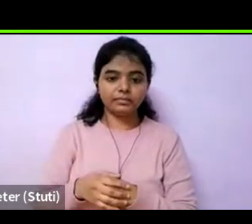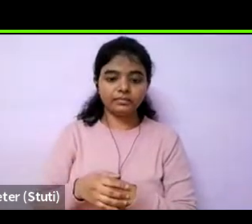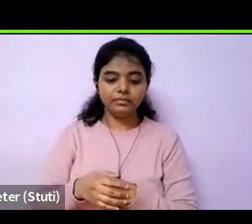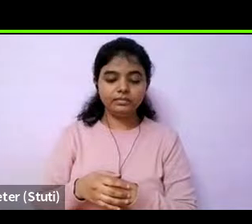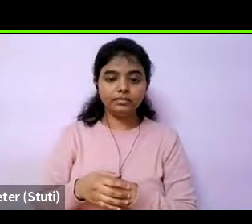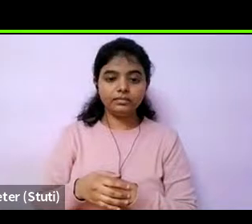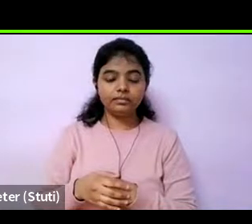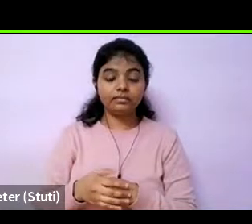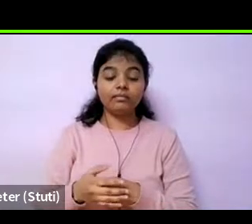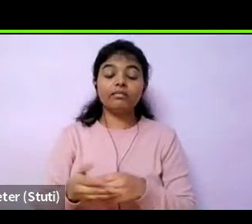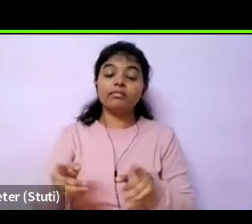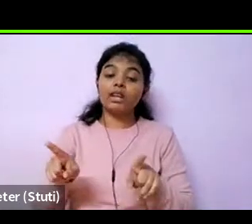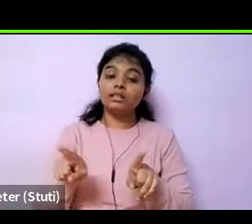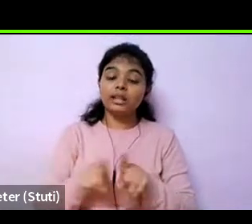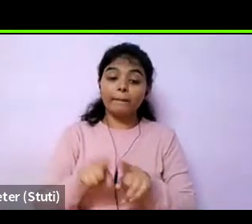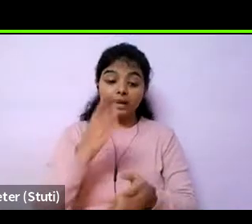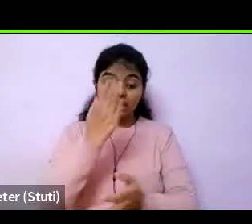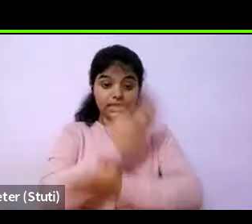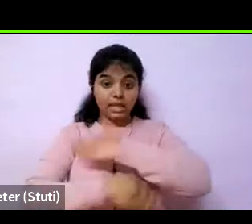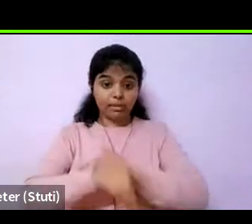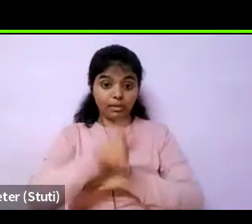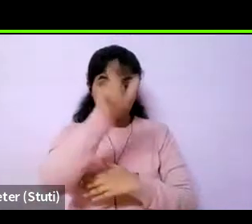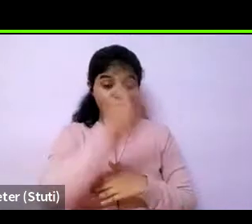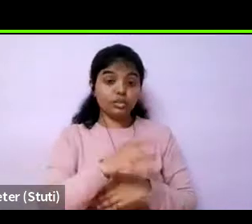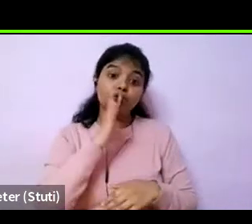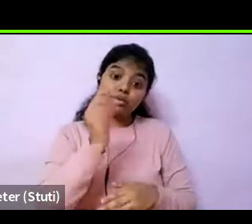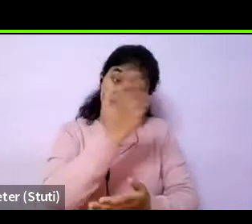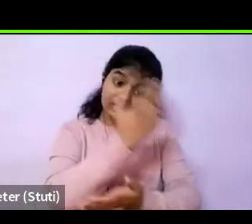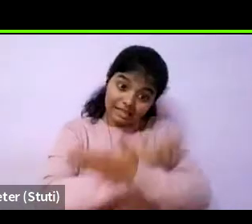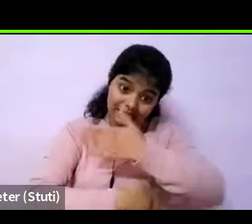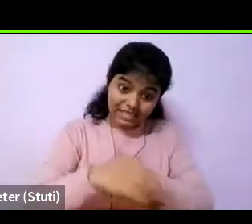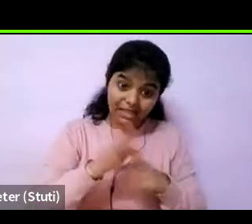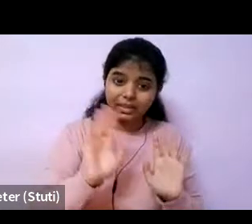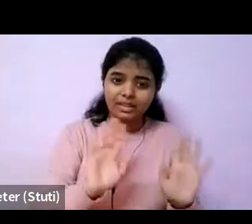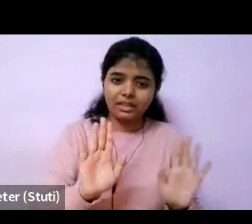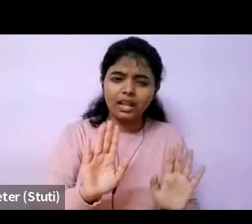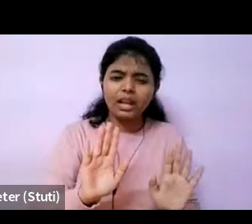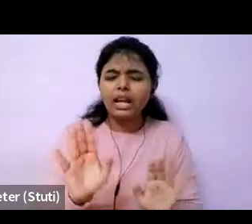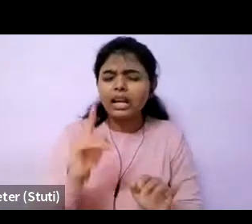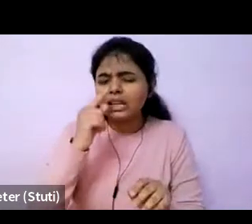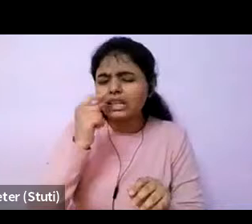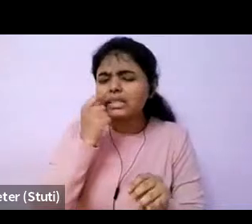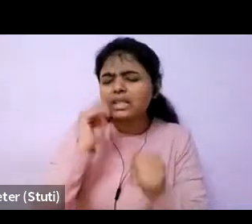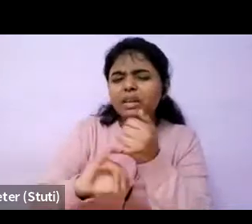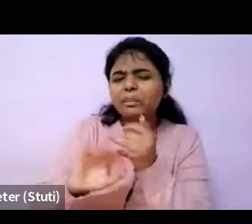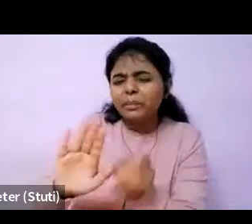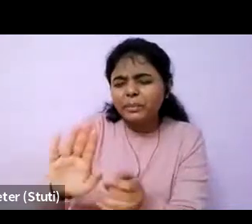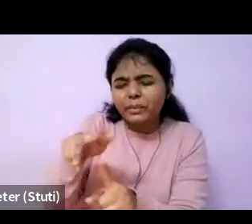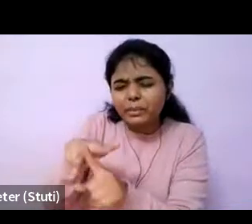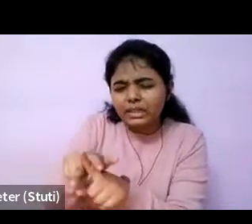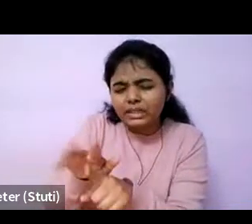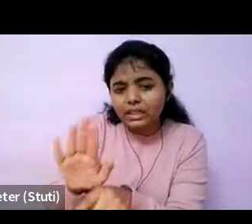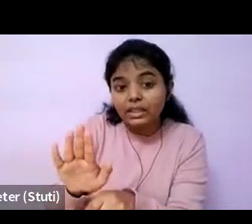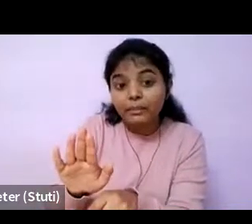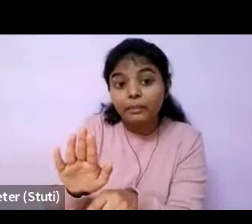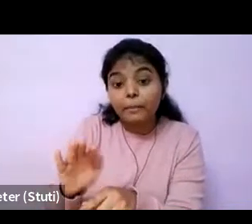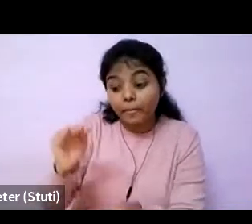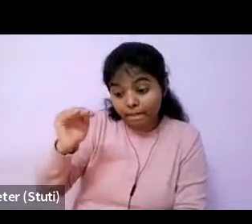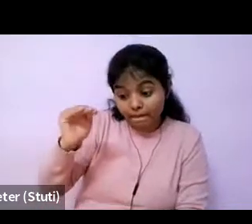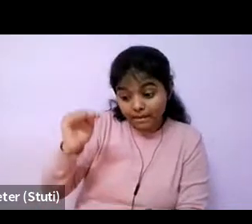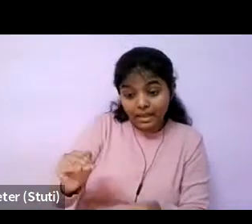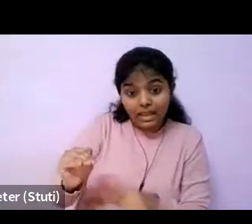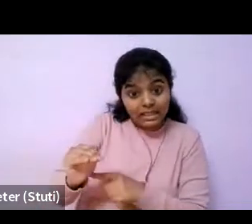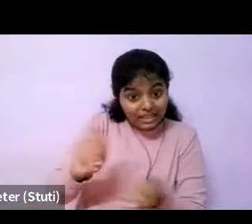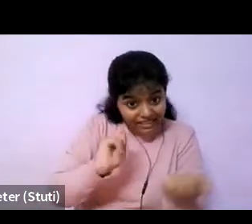disabled person is not disabled by his... Noble, just a pause. I'm not saying the child will bring